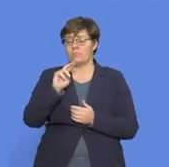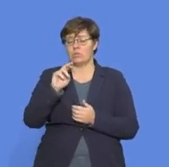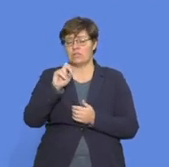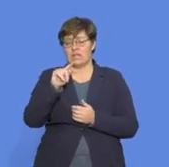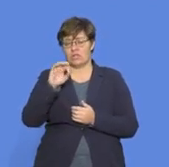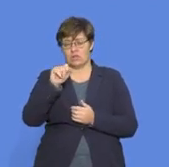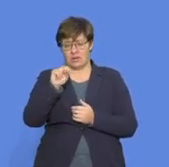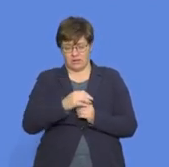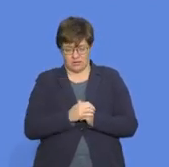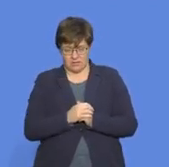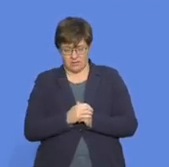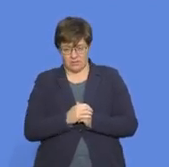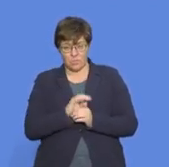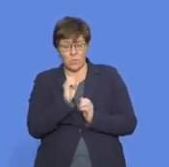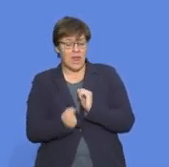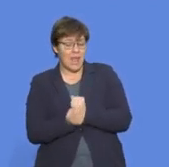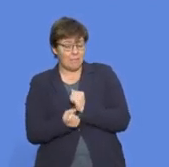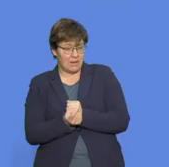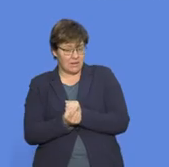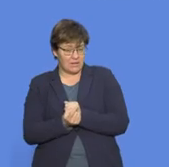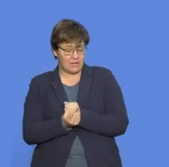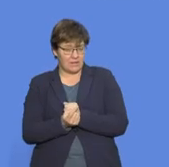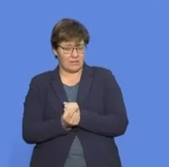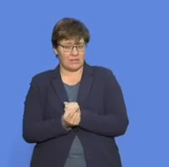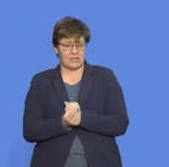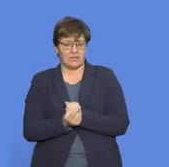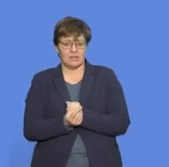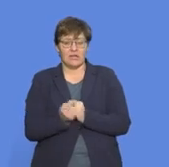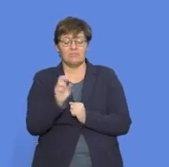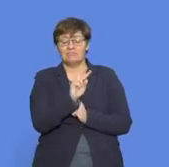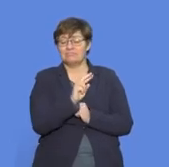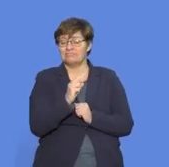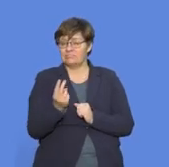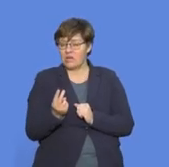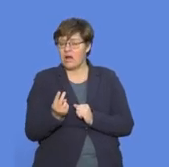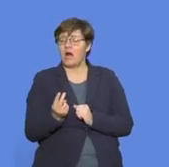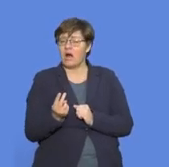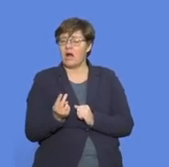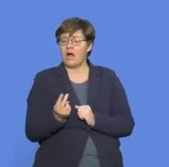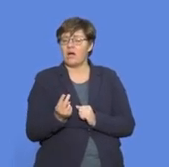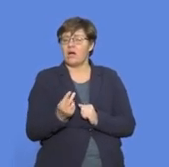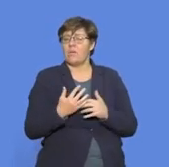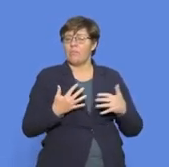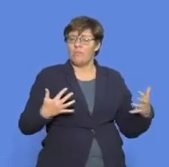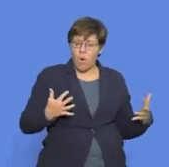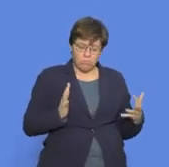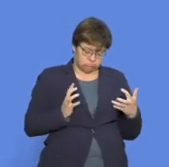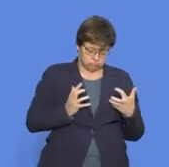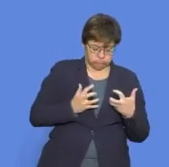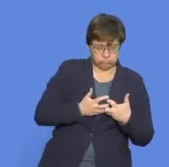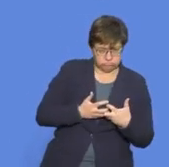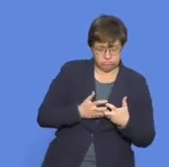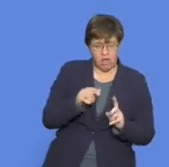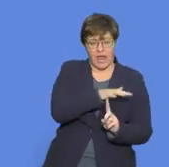So when mutations occur, and that mutation happens to make the organism more